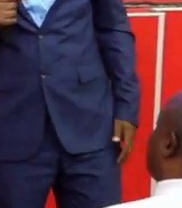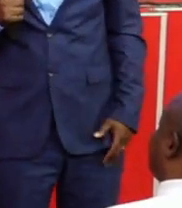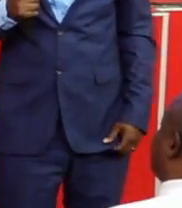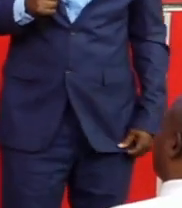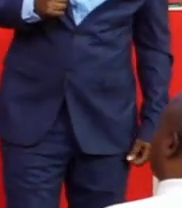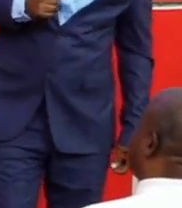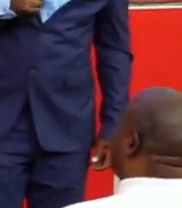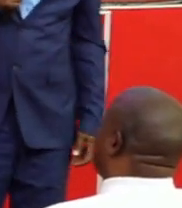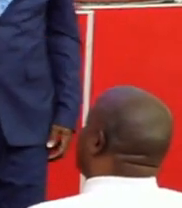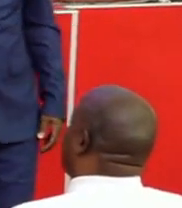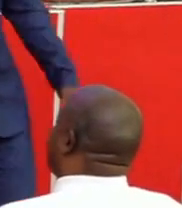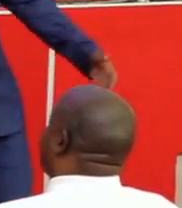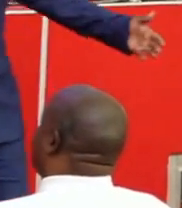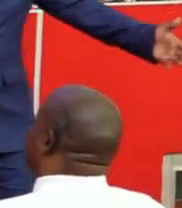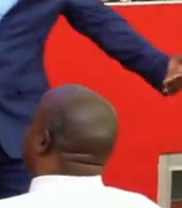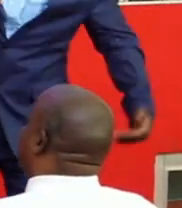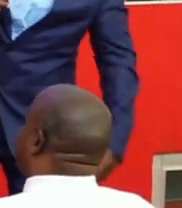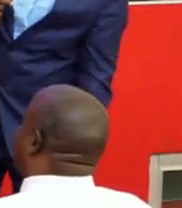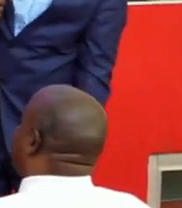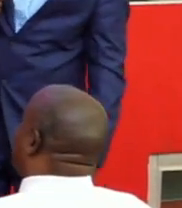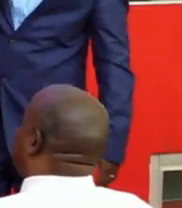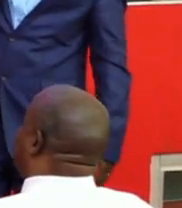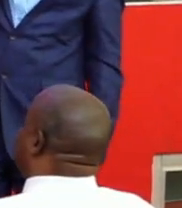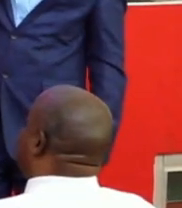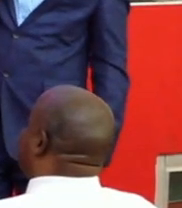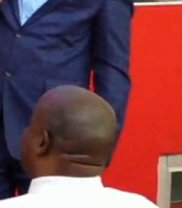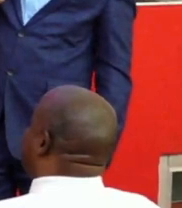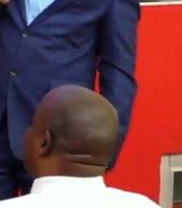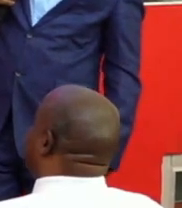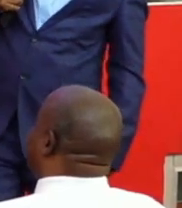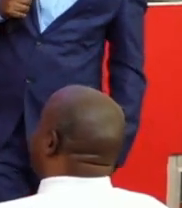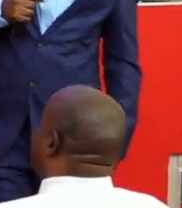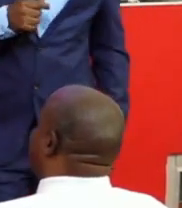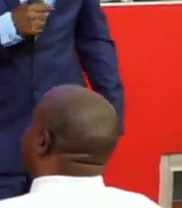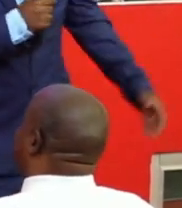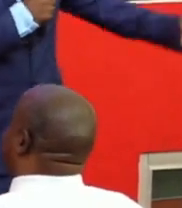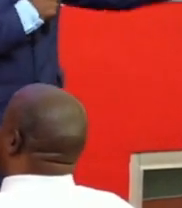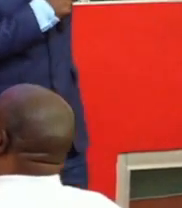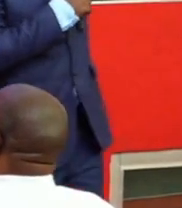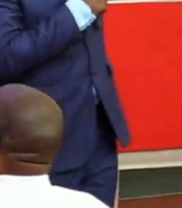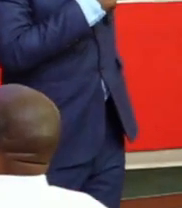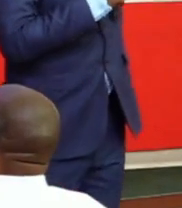And he says, friend, my mother lies all the time